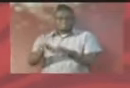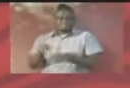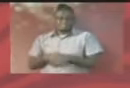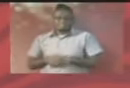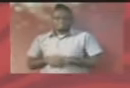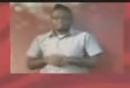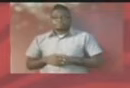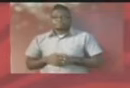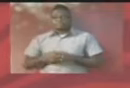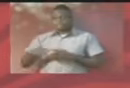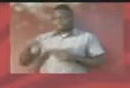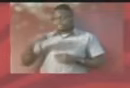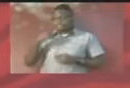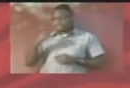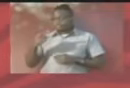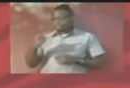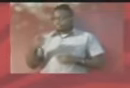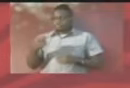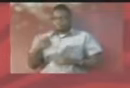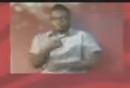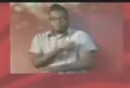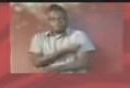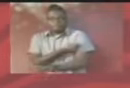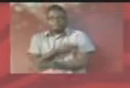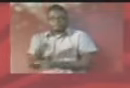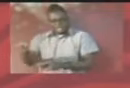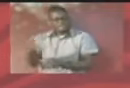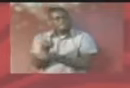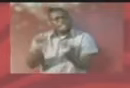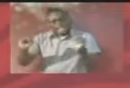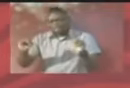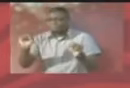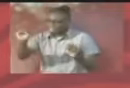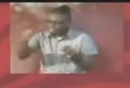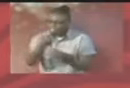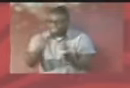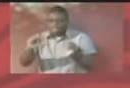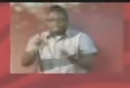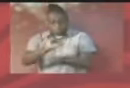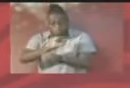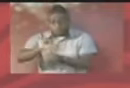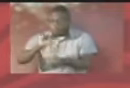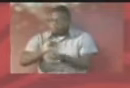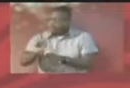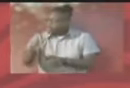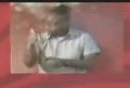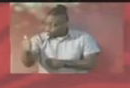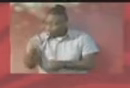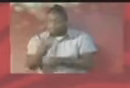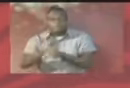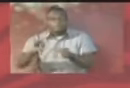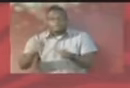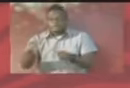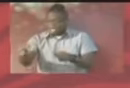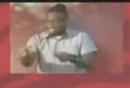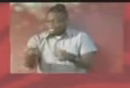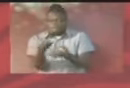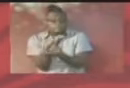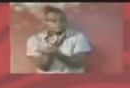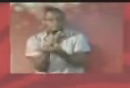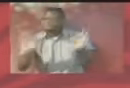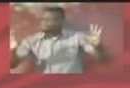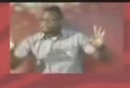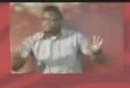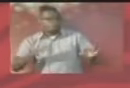stating that vaccinations are safe, effective, free in Trinidad and Tobago, and it